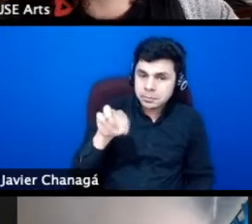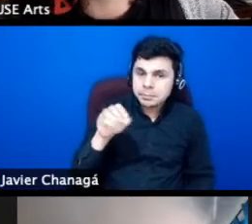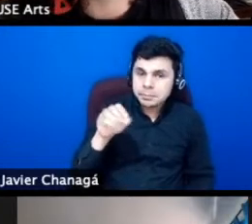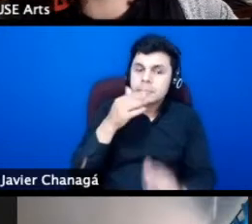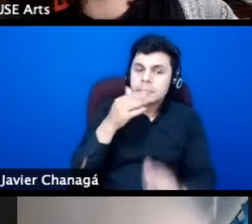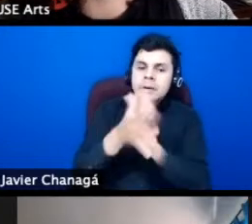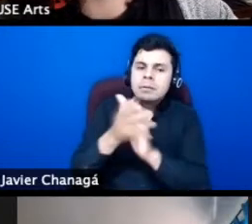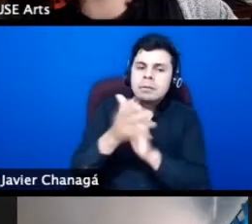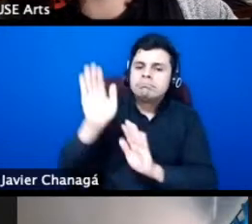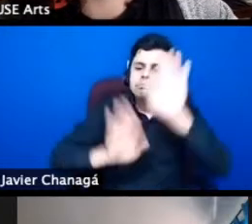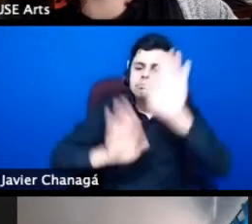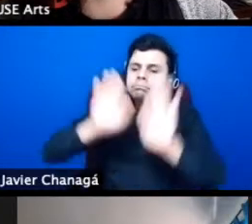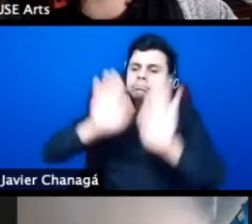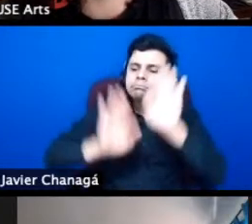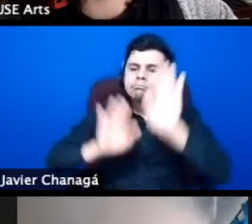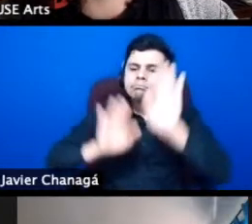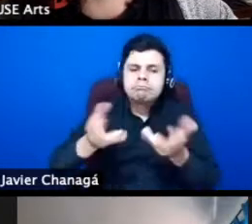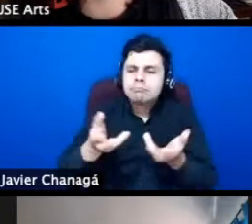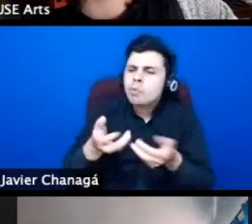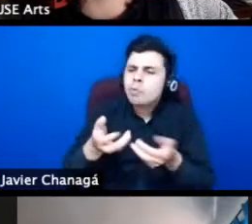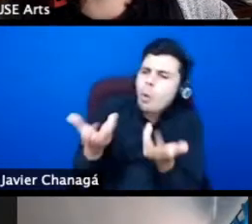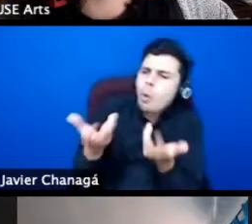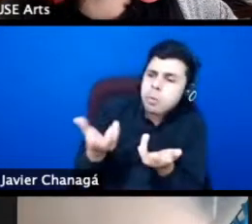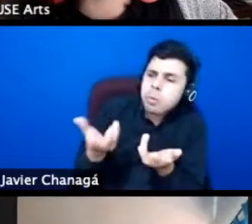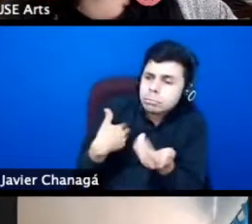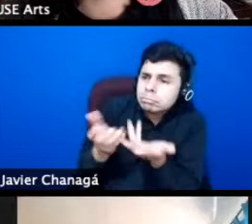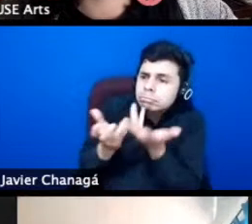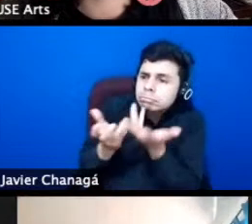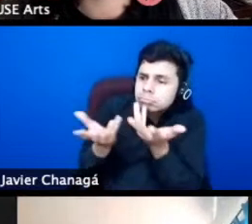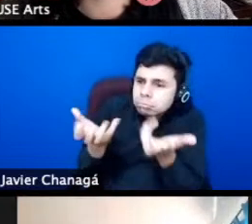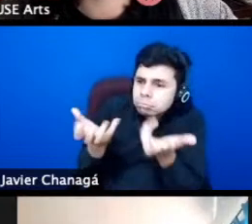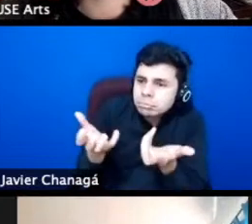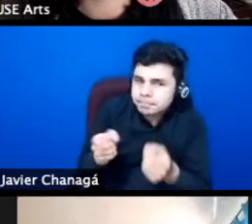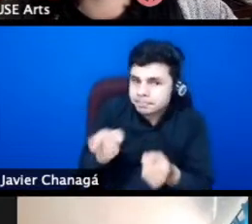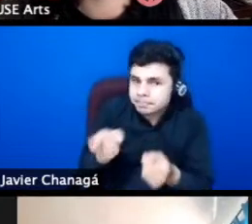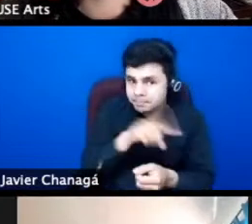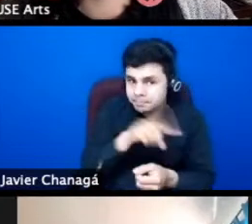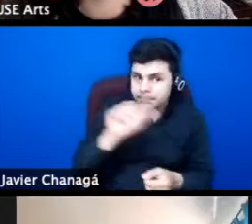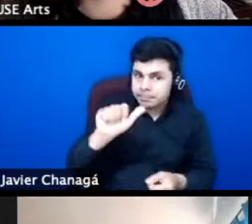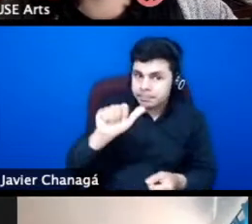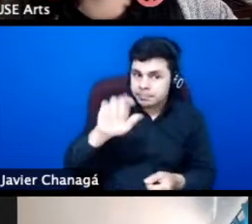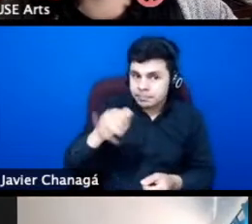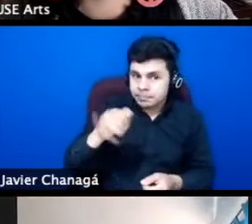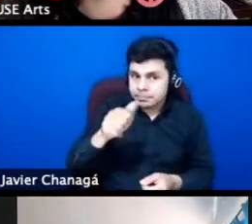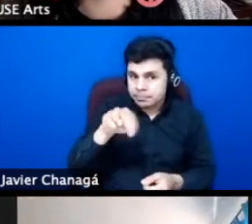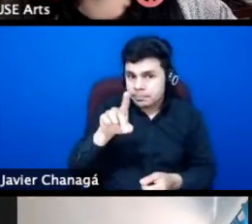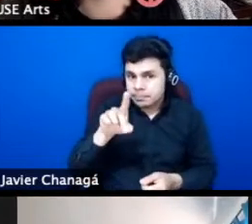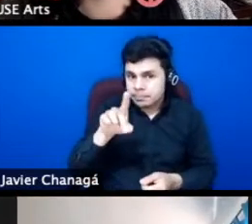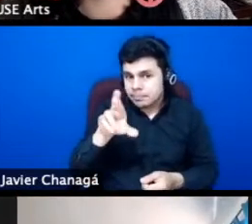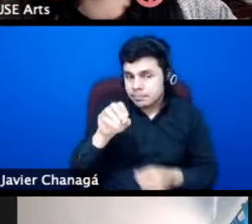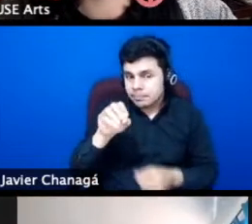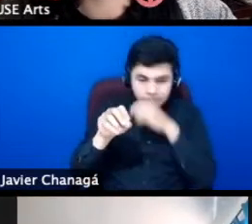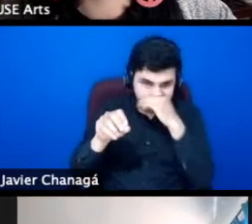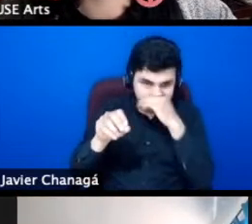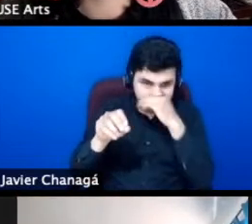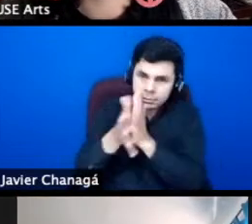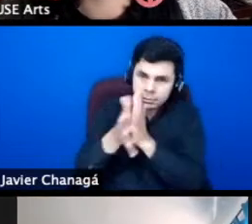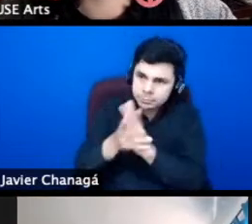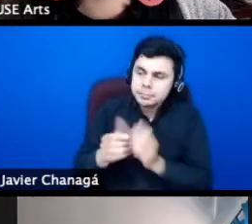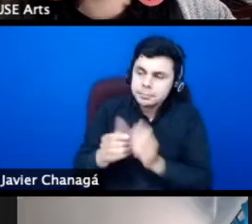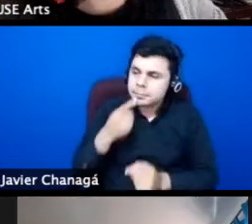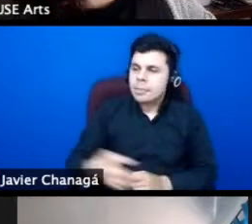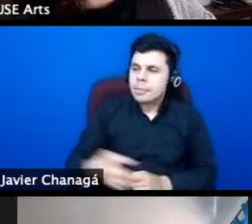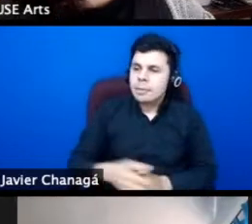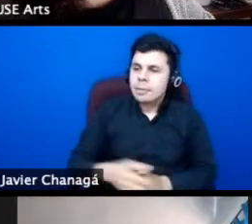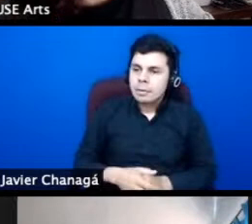Plazas se atreve a ir un poco más allá y escribir. La paz está en invertir atención